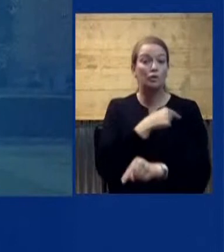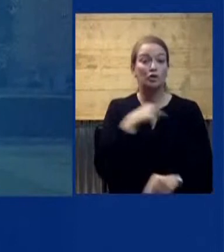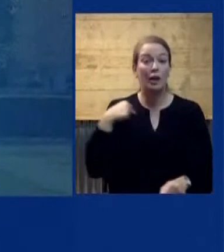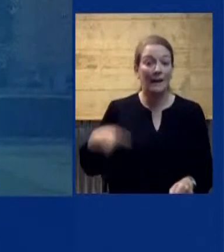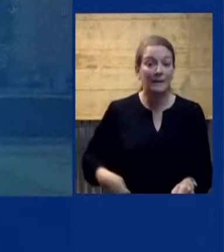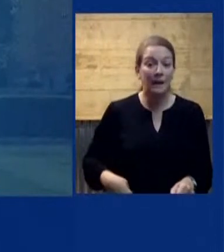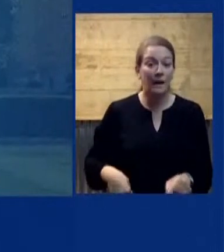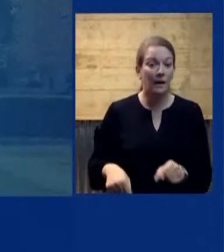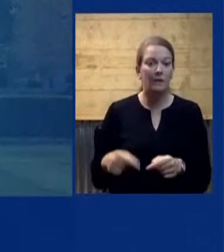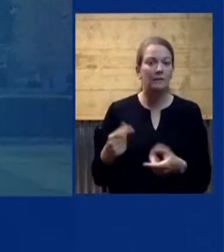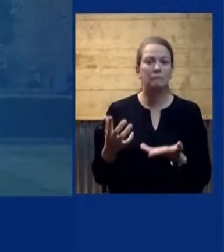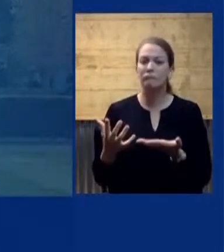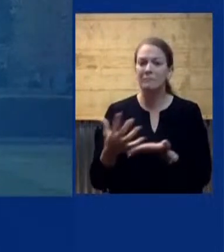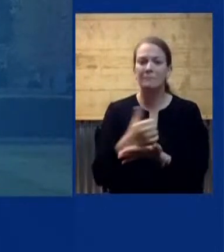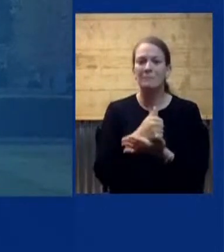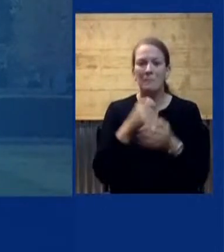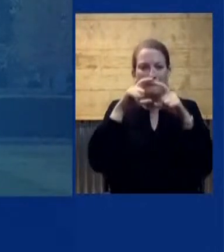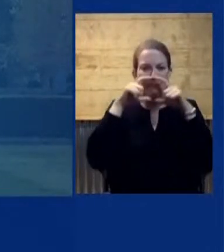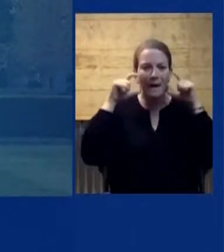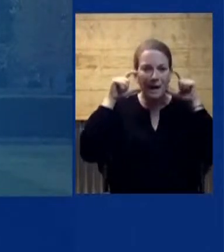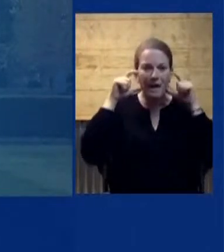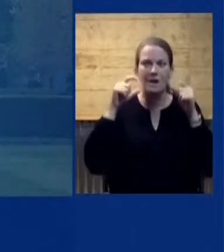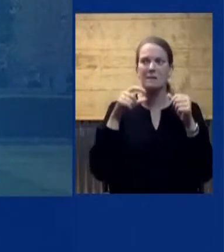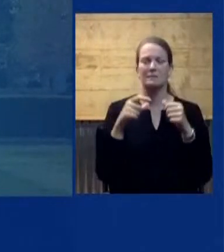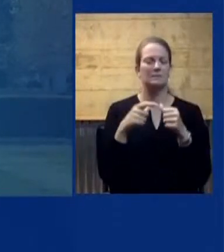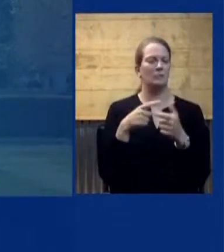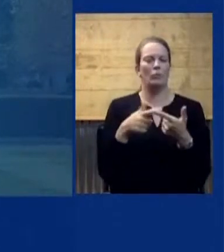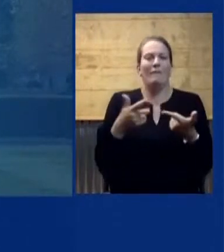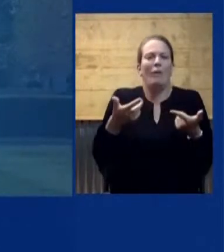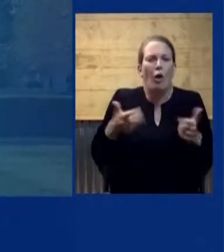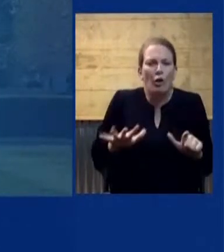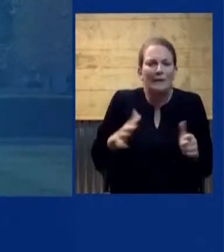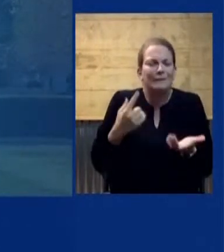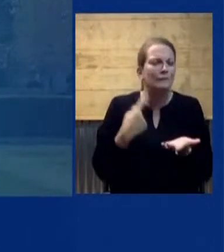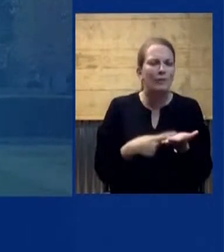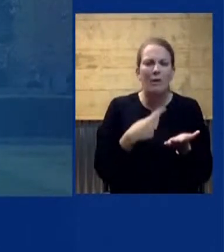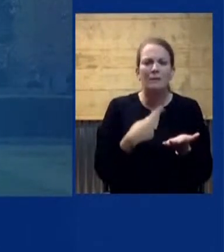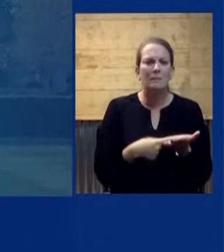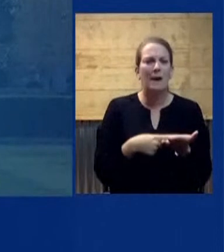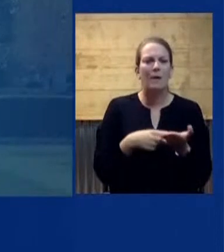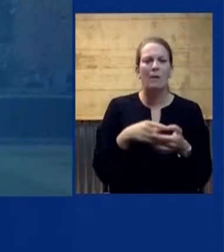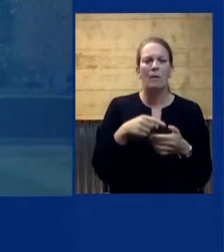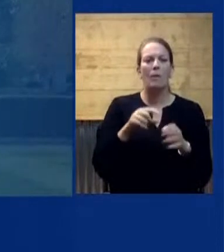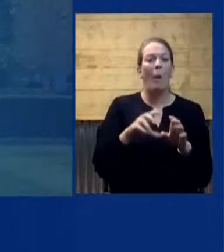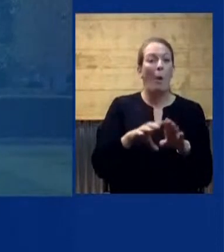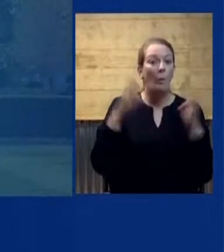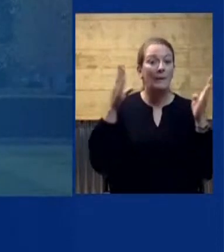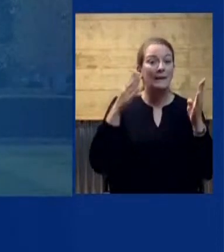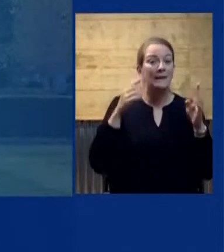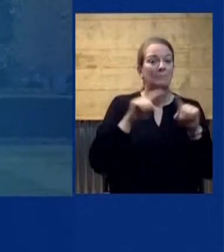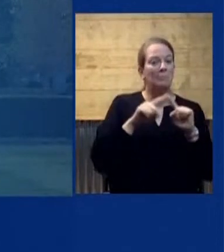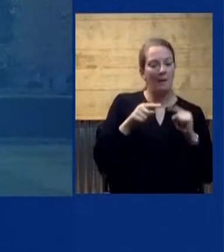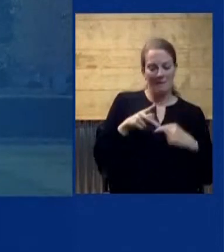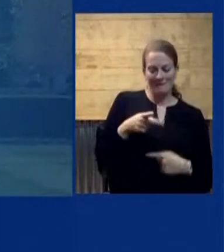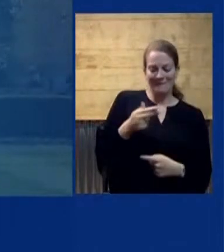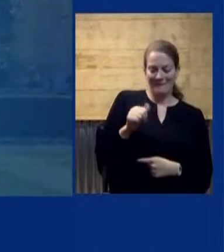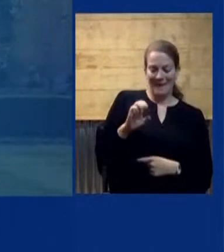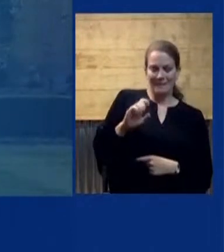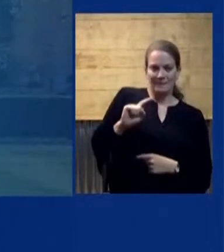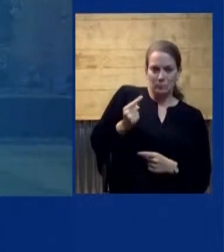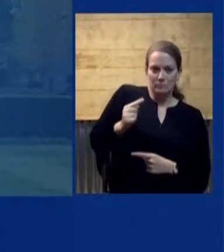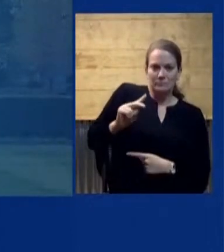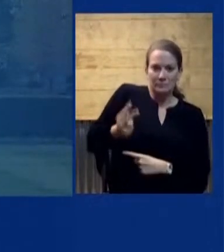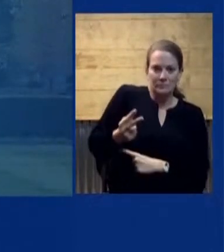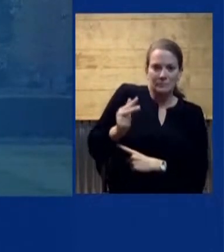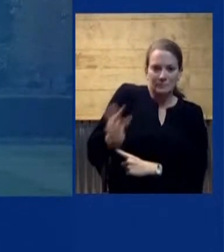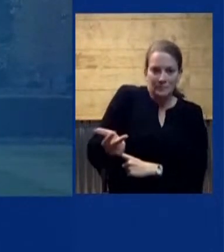about having a phased reopening based on data, monitor, And when you see the data says it's safe, open